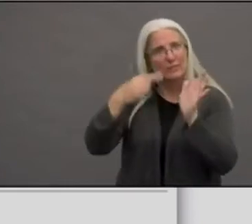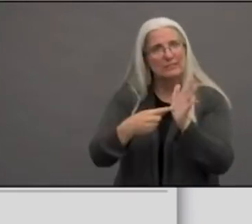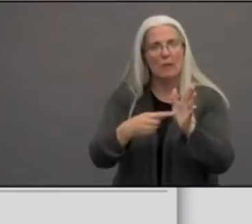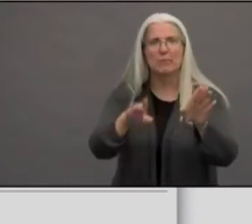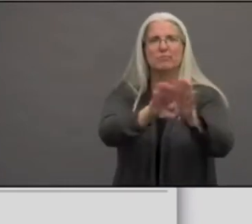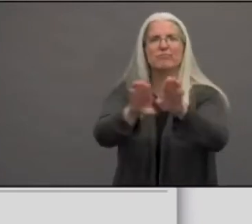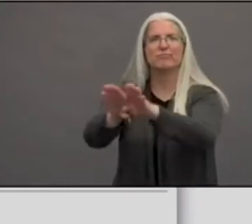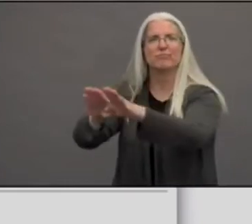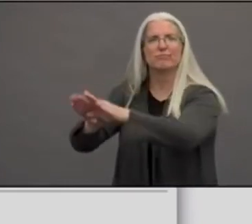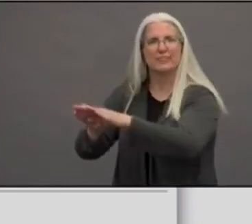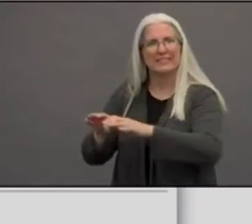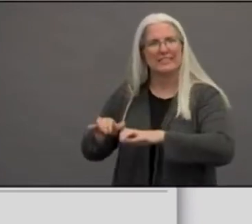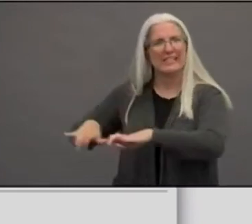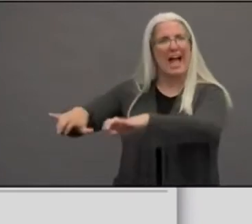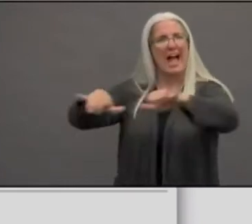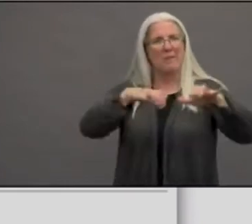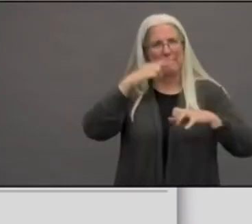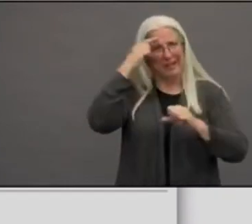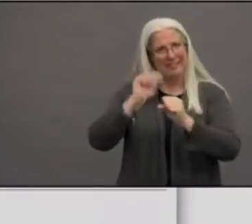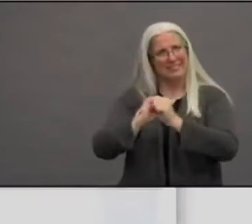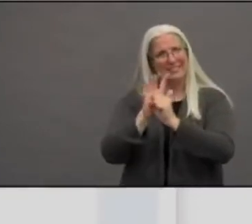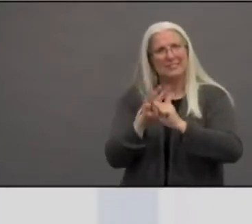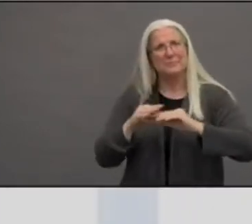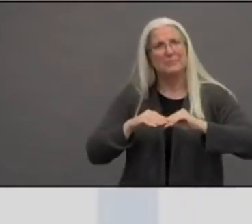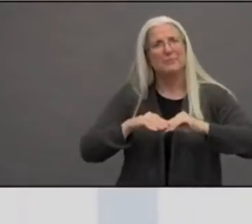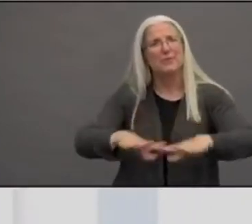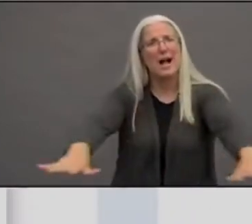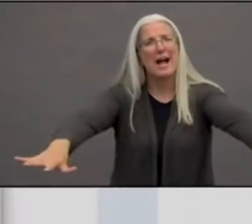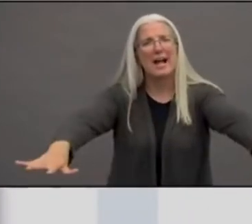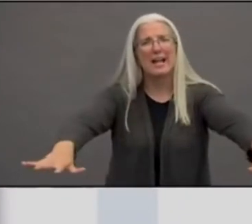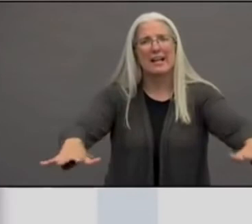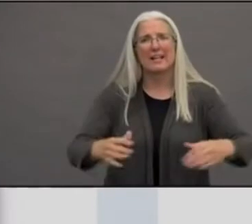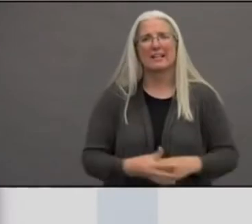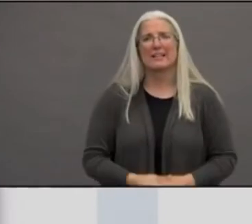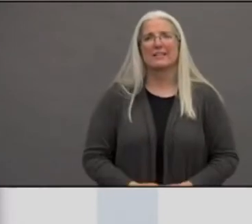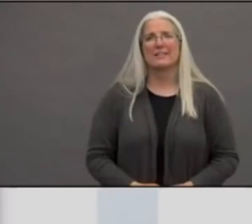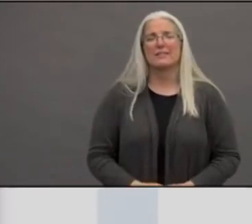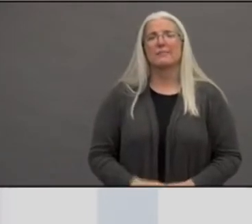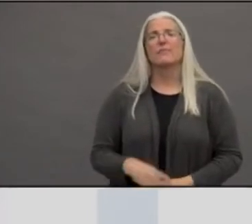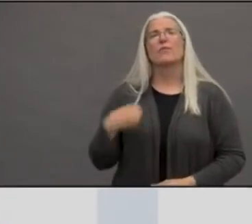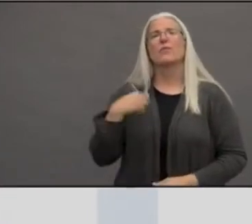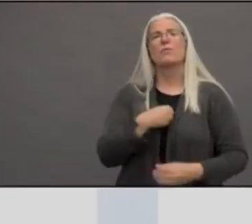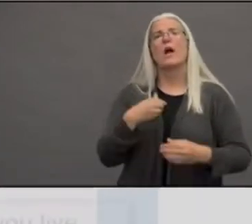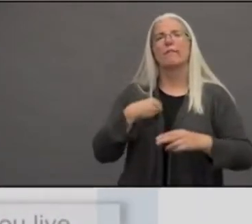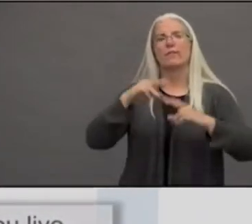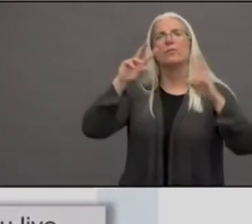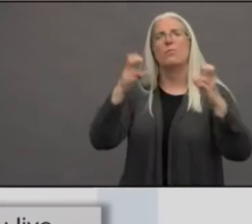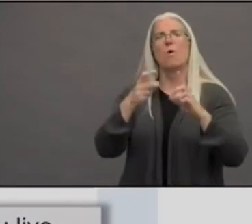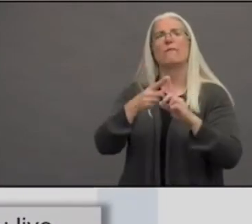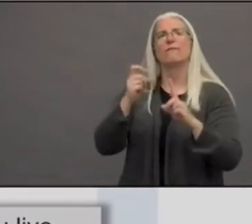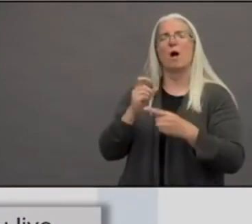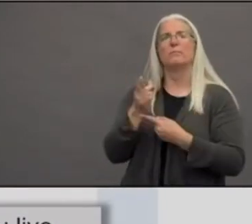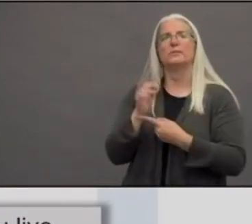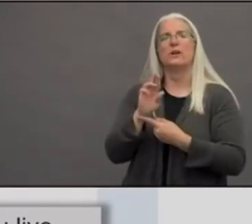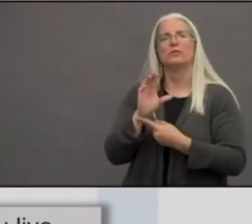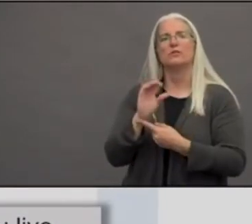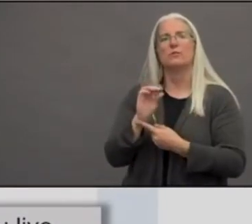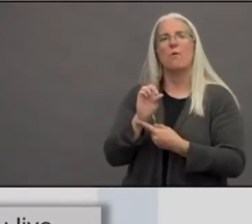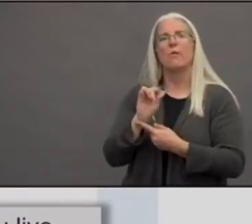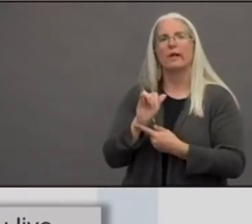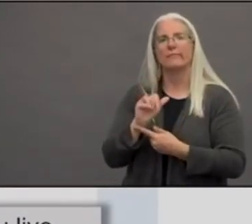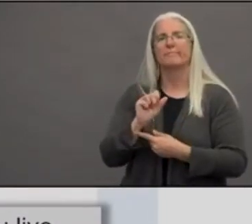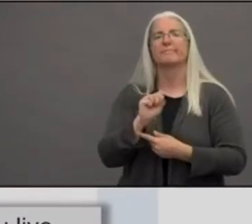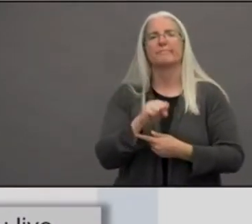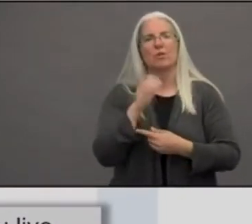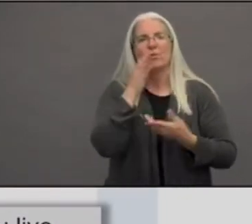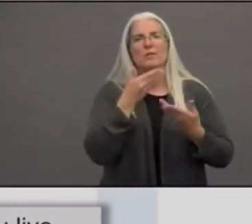to COVID-19. And I believe you have a quote from Dr. Cody to close us out. Yes, definitely. This 4th of July,